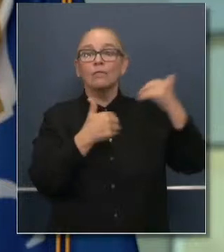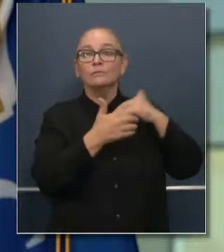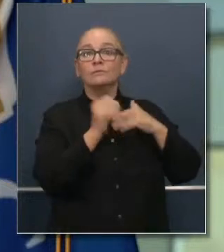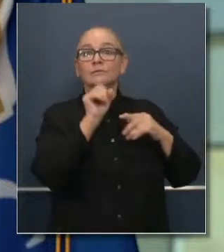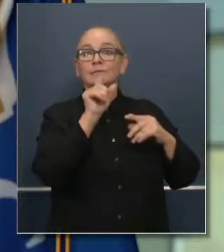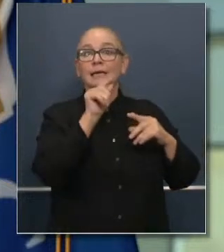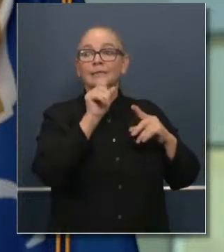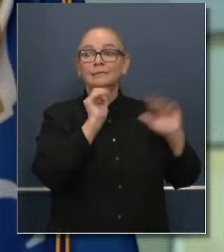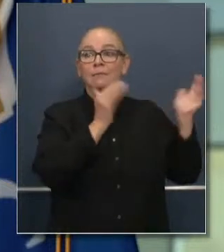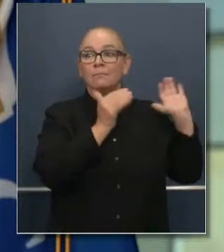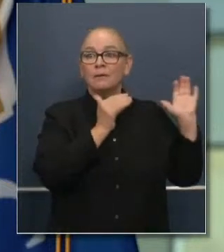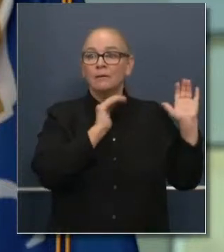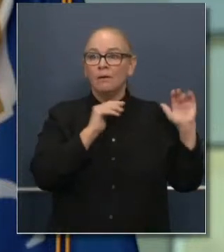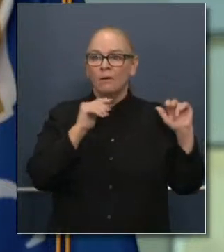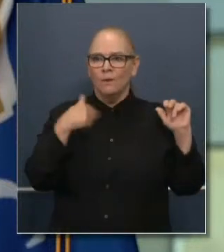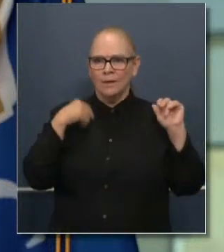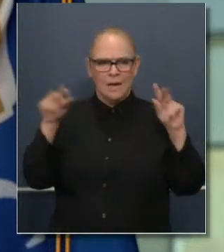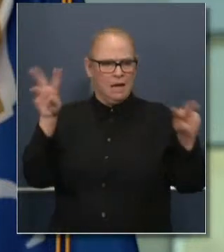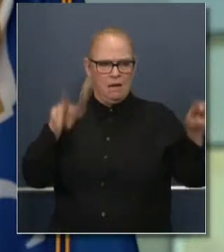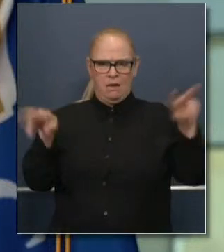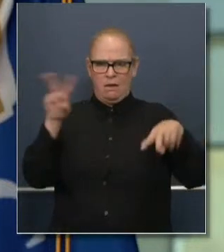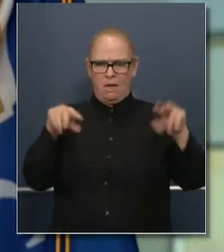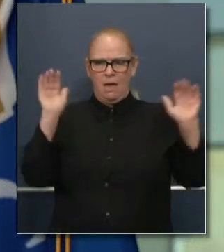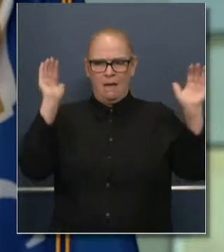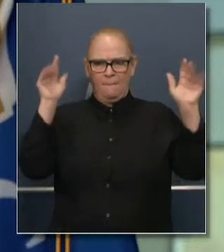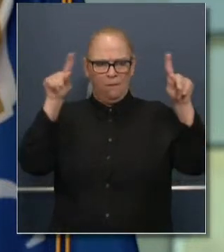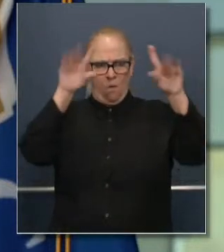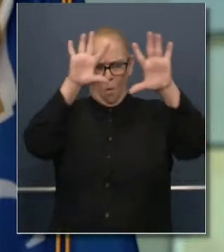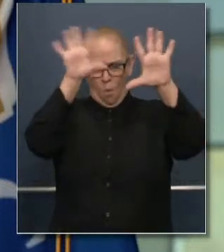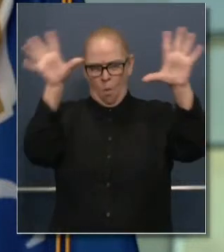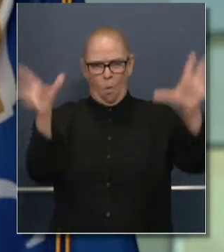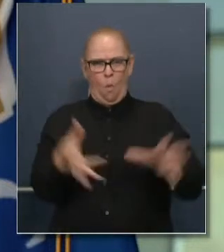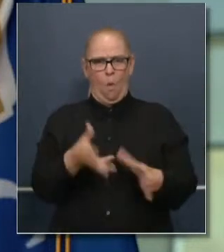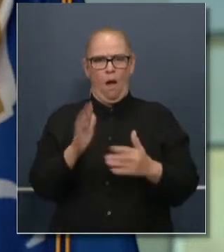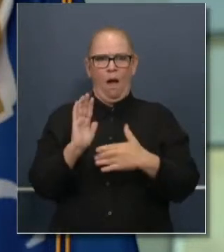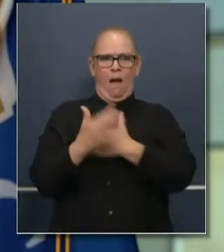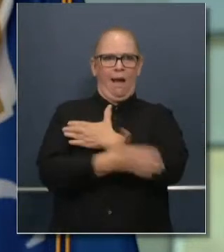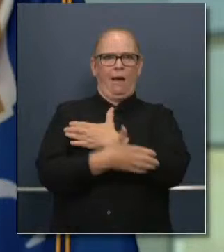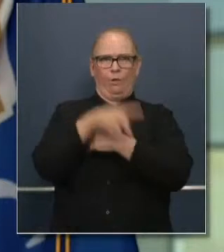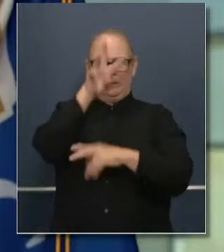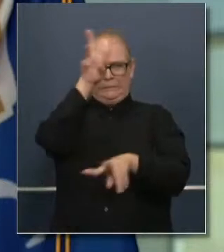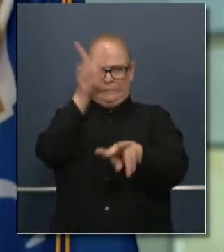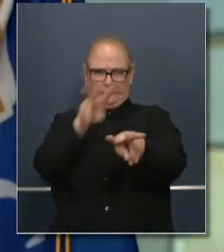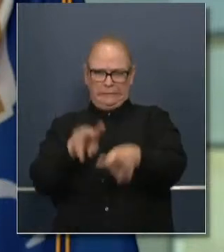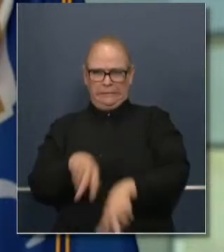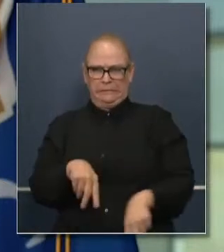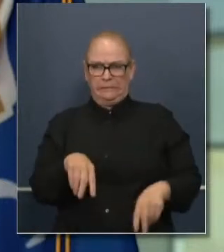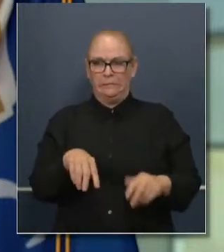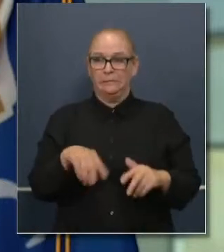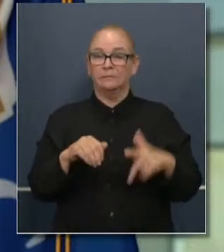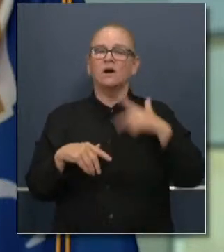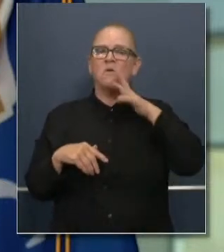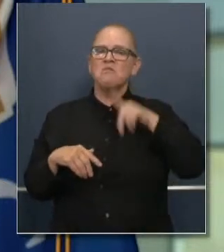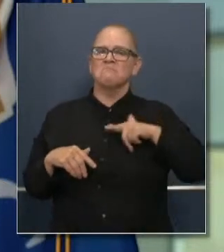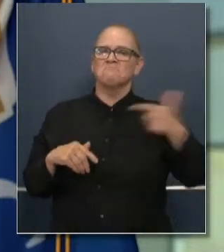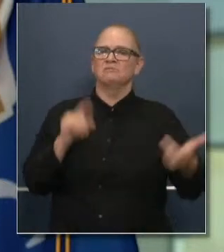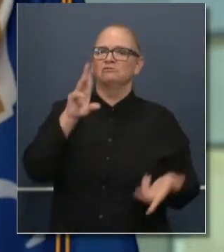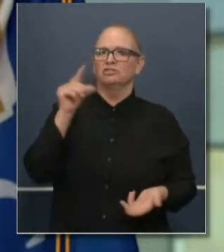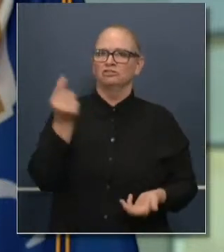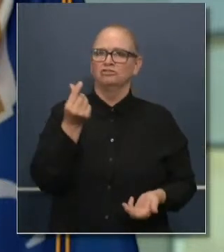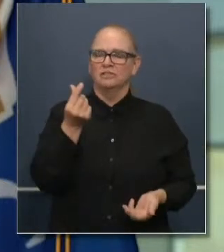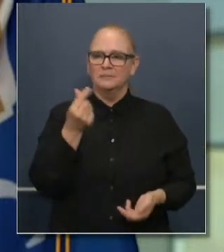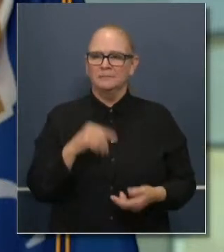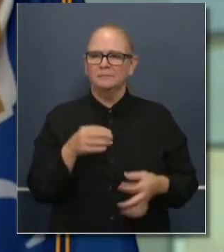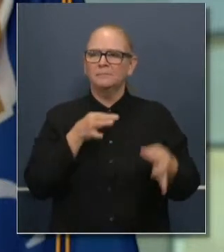real time to share information in this space. With that, let me ask Dr. Galley to provide you a little bit